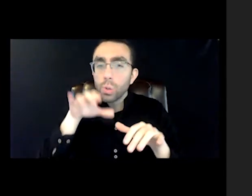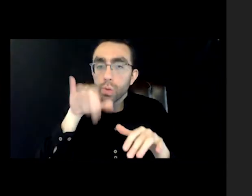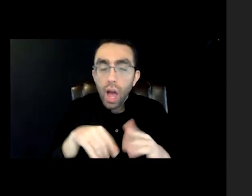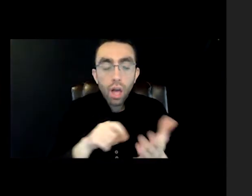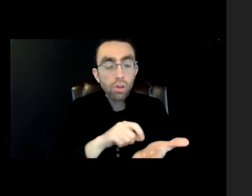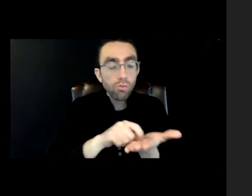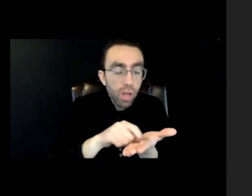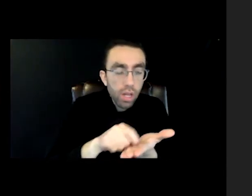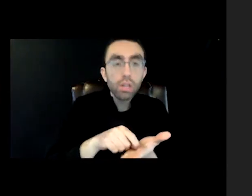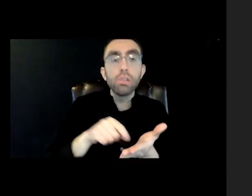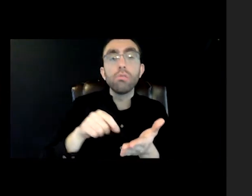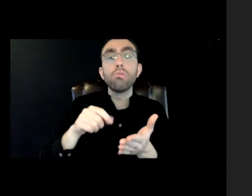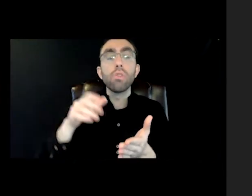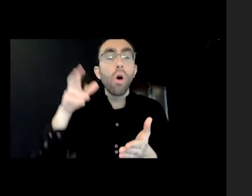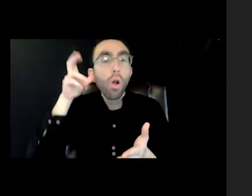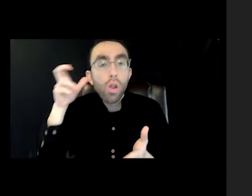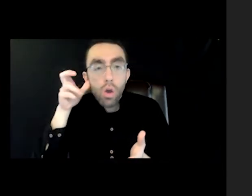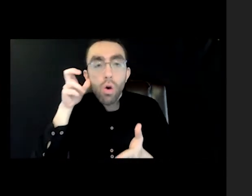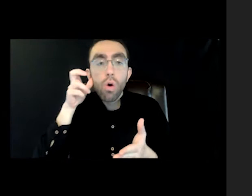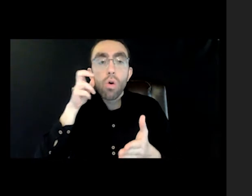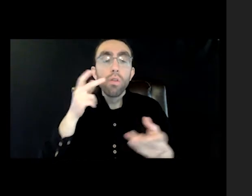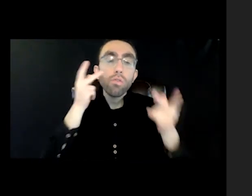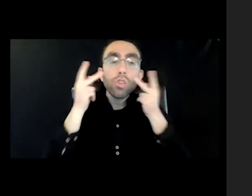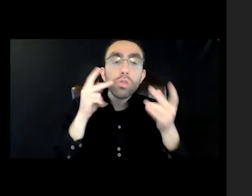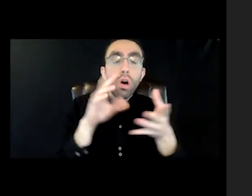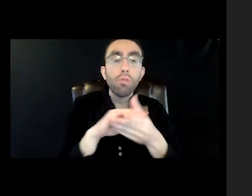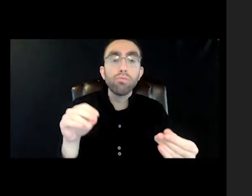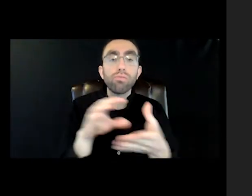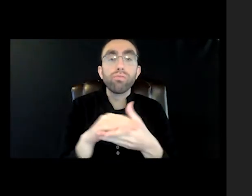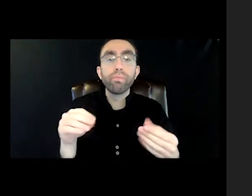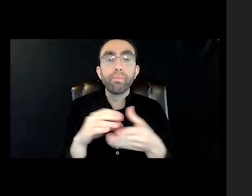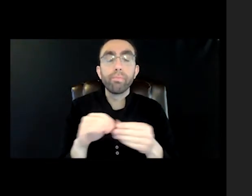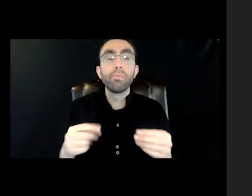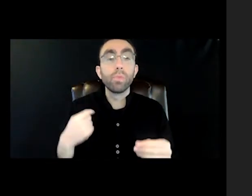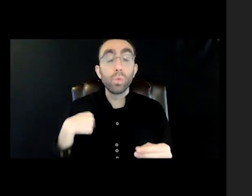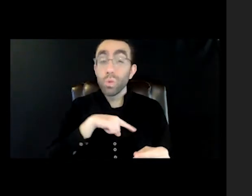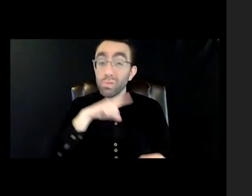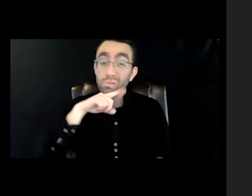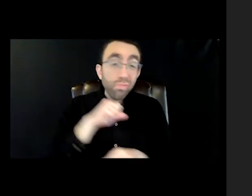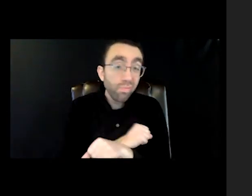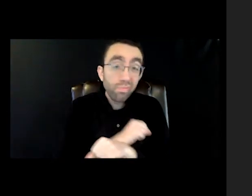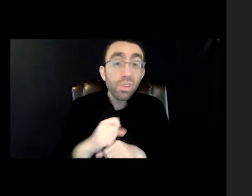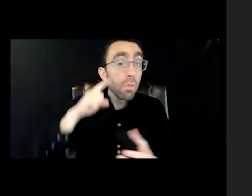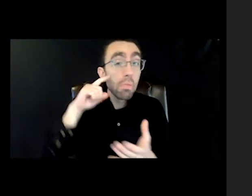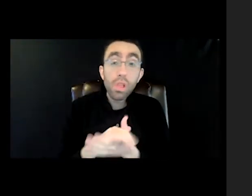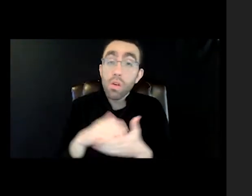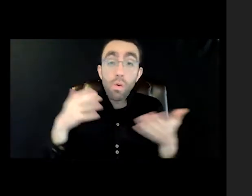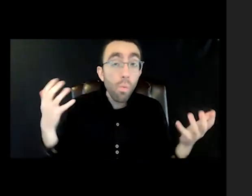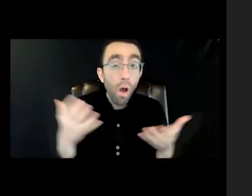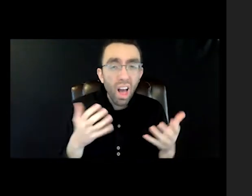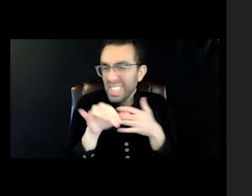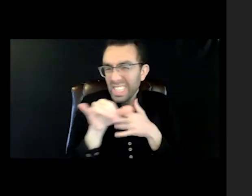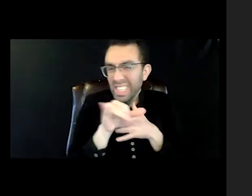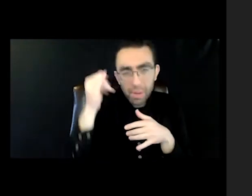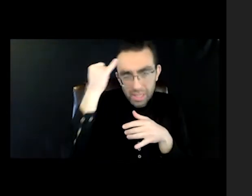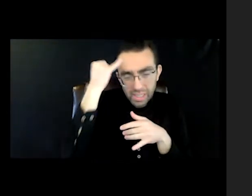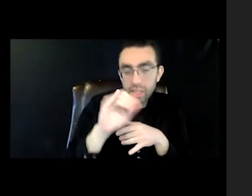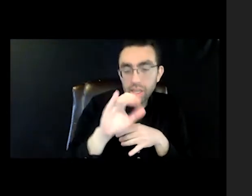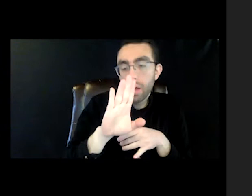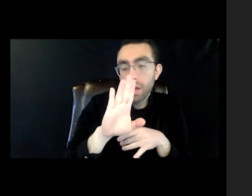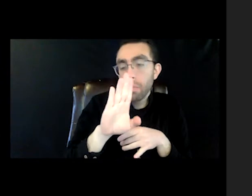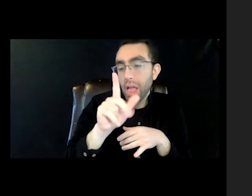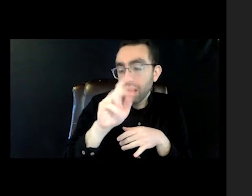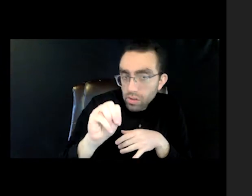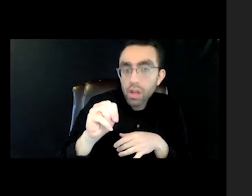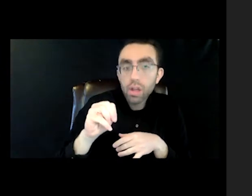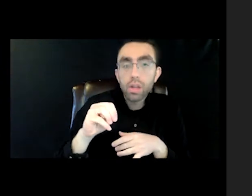video and audio storytelling. And we really believe that like the movement for Black Lives, the marriage movement, the Me